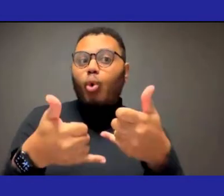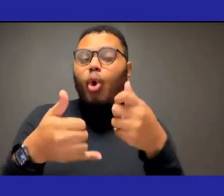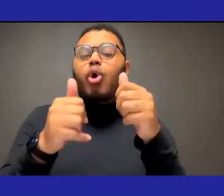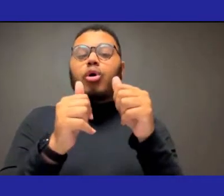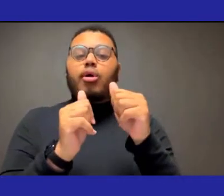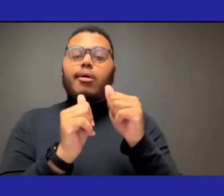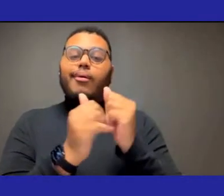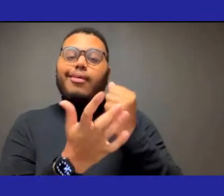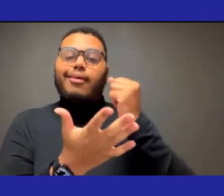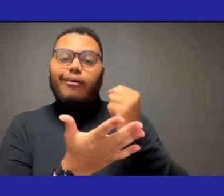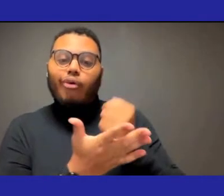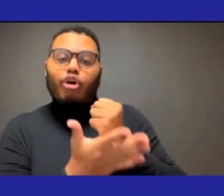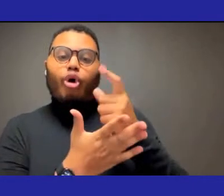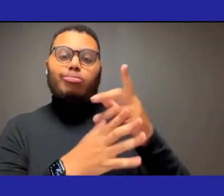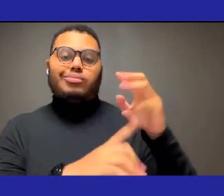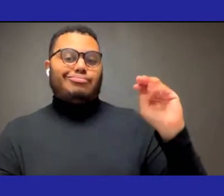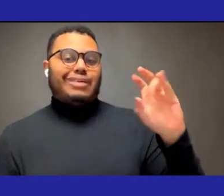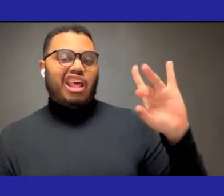Essential Plan.